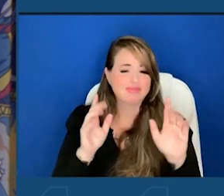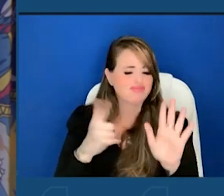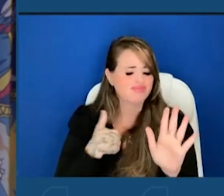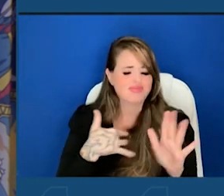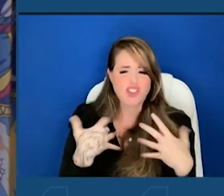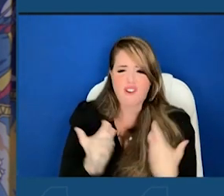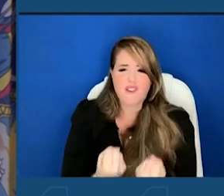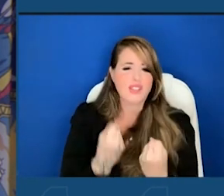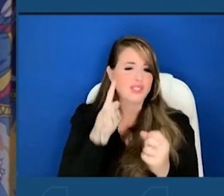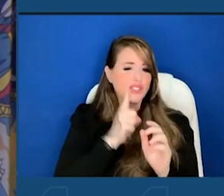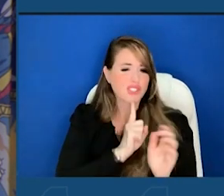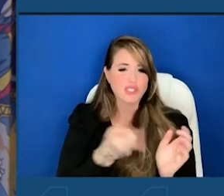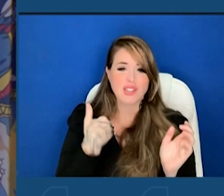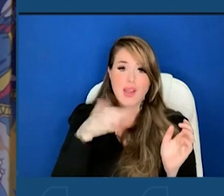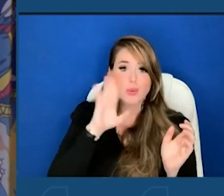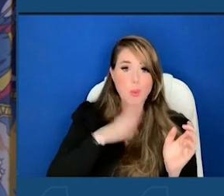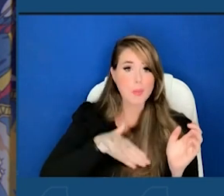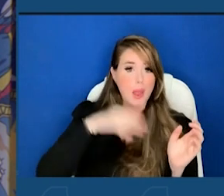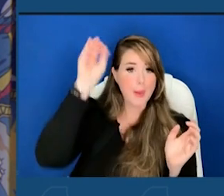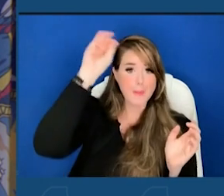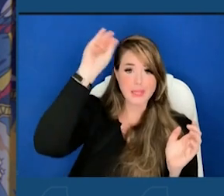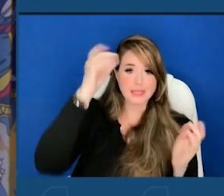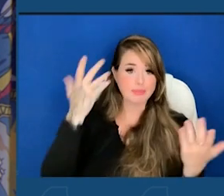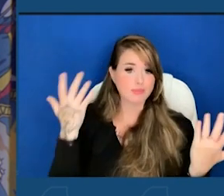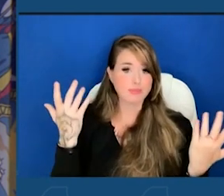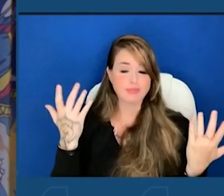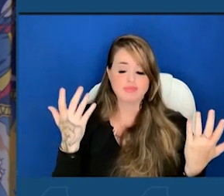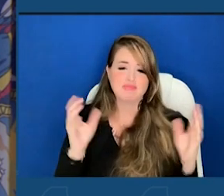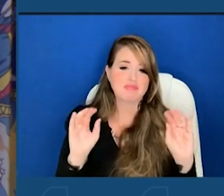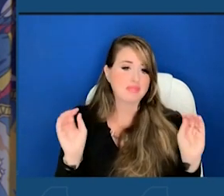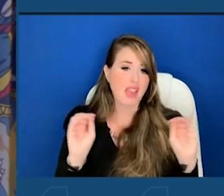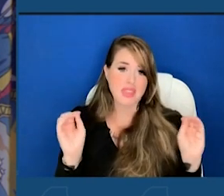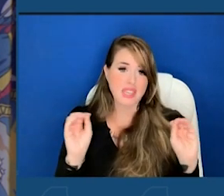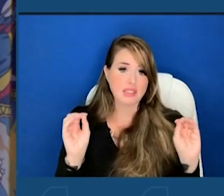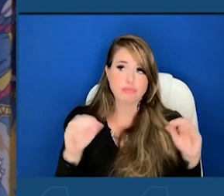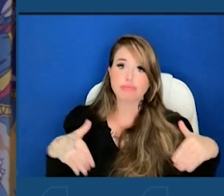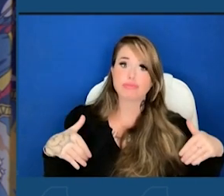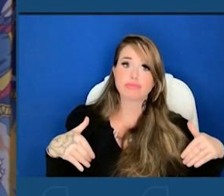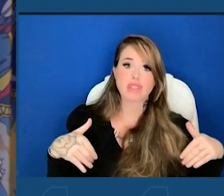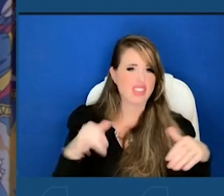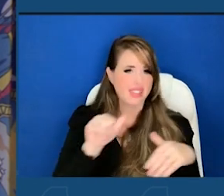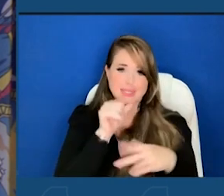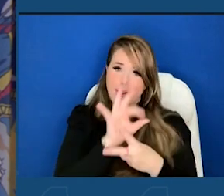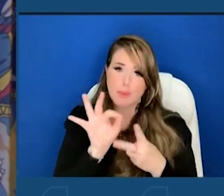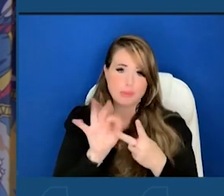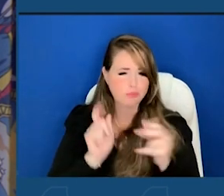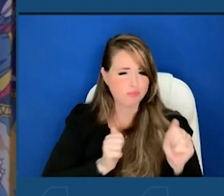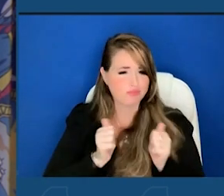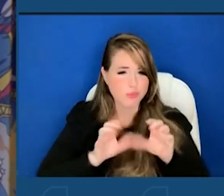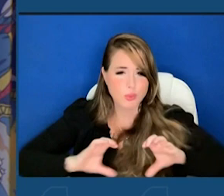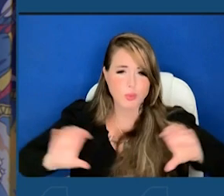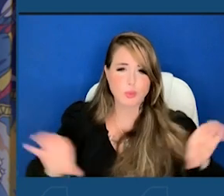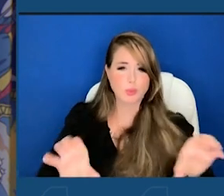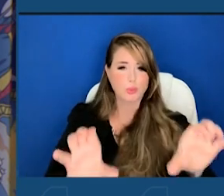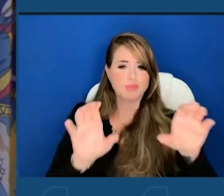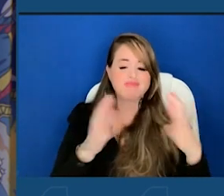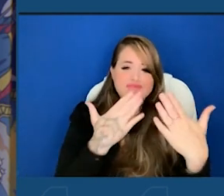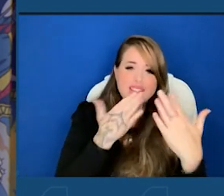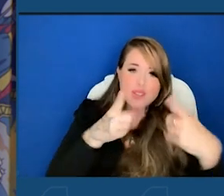that, from my opinion, doing nothing is not an option. So thank you. Thank you for being part of this